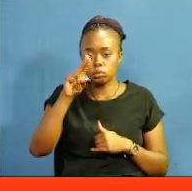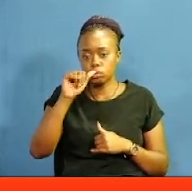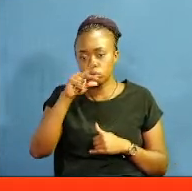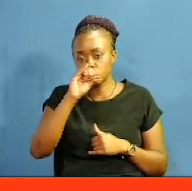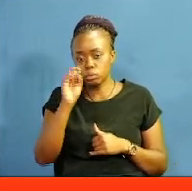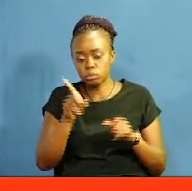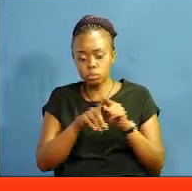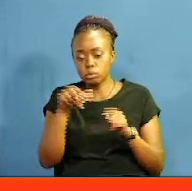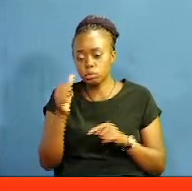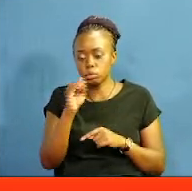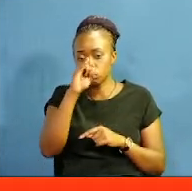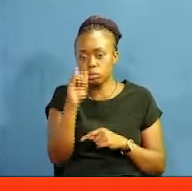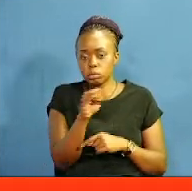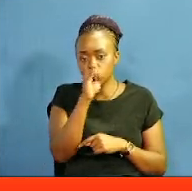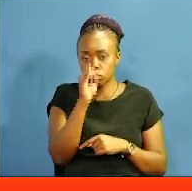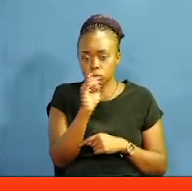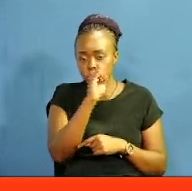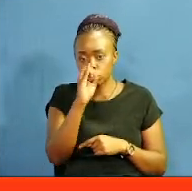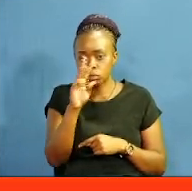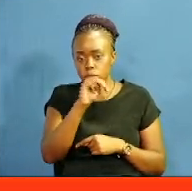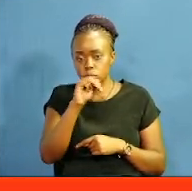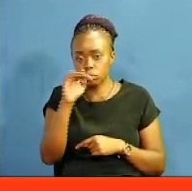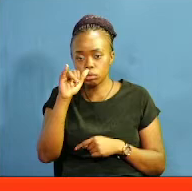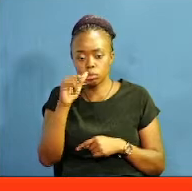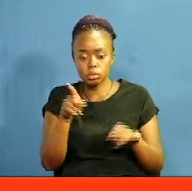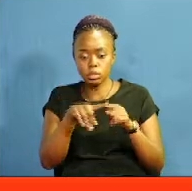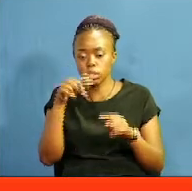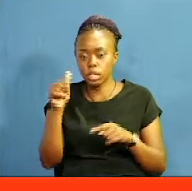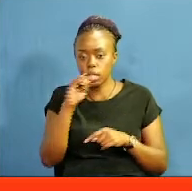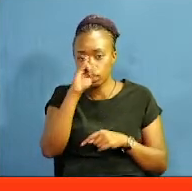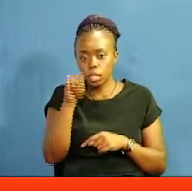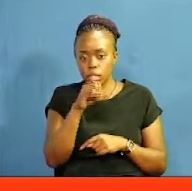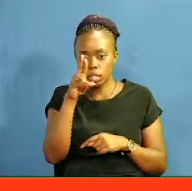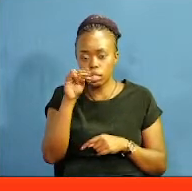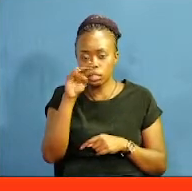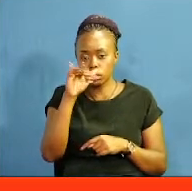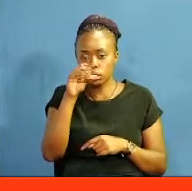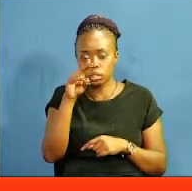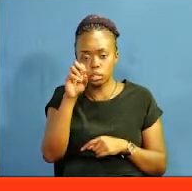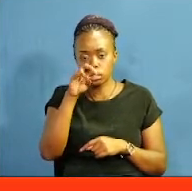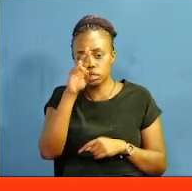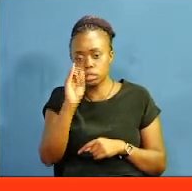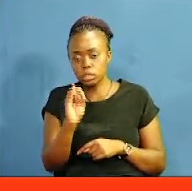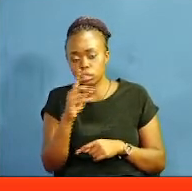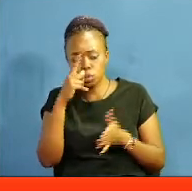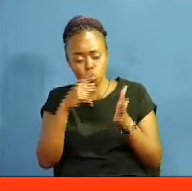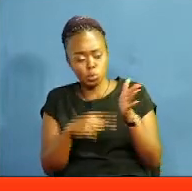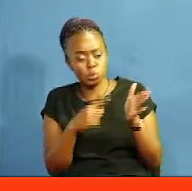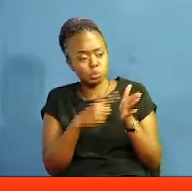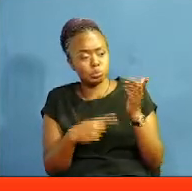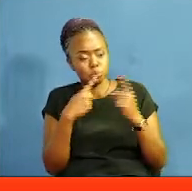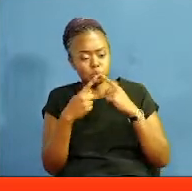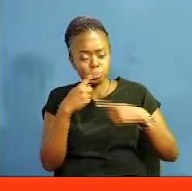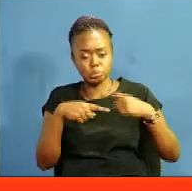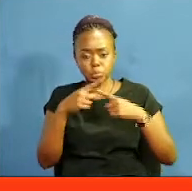also had Jimmy Wanjigi coming in to play. We are seeing Justin Muturi, Mukisa Kitui. Now, what does this insinuate about the